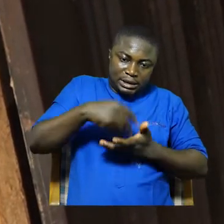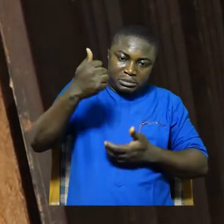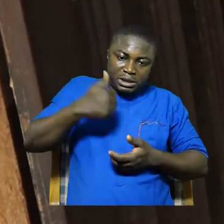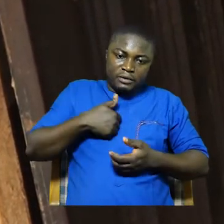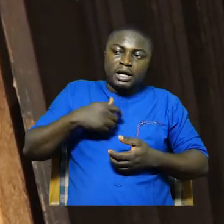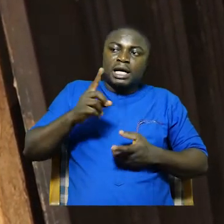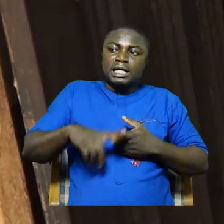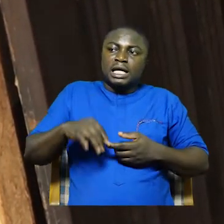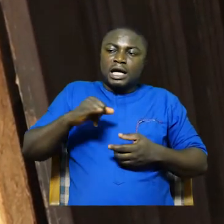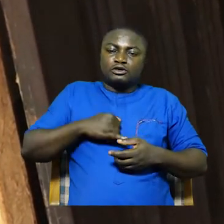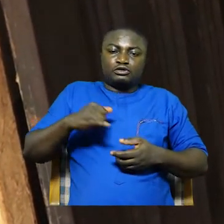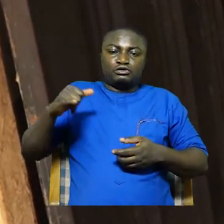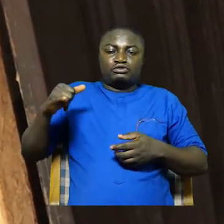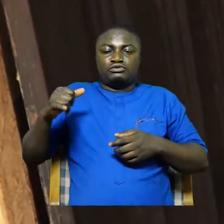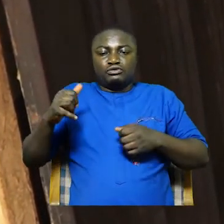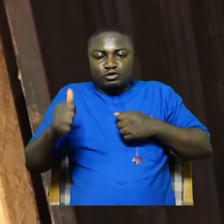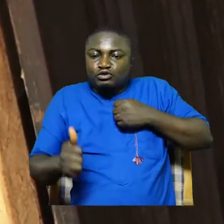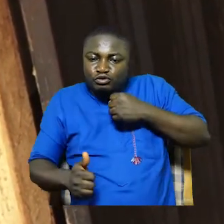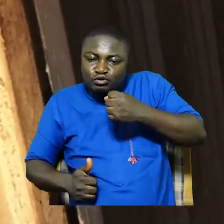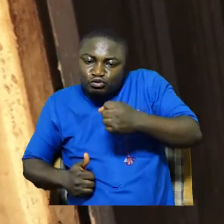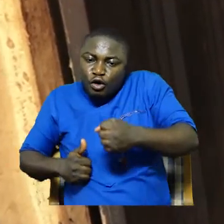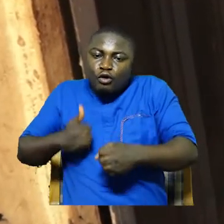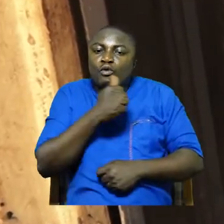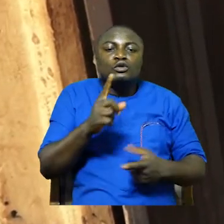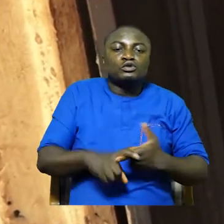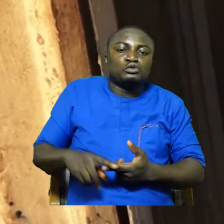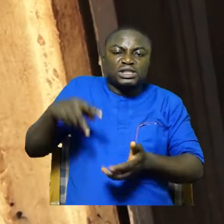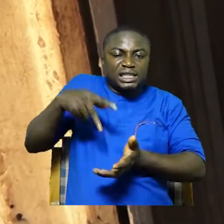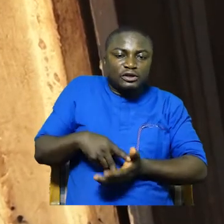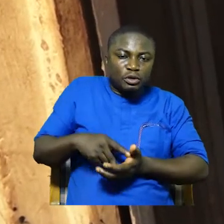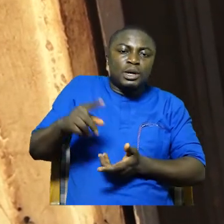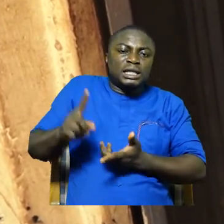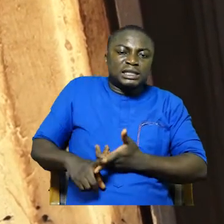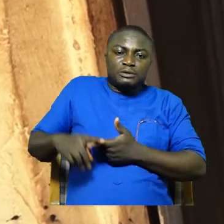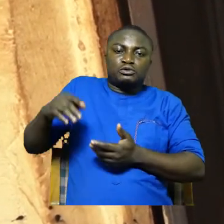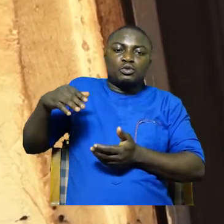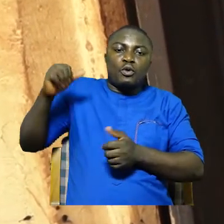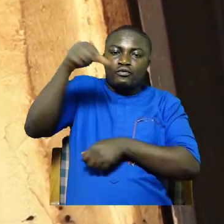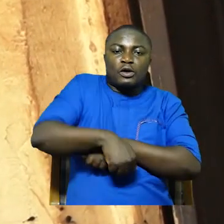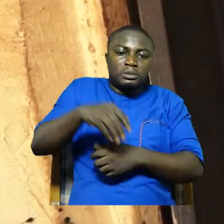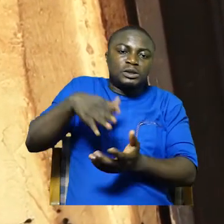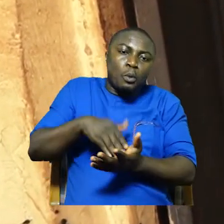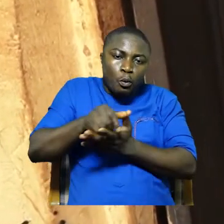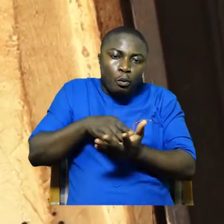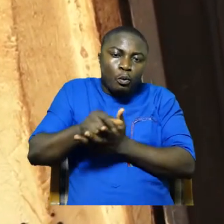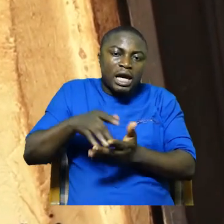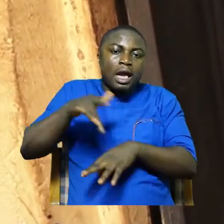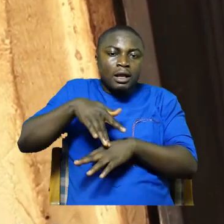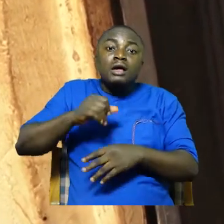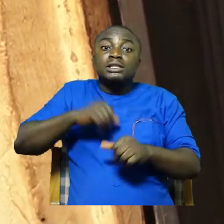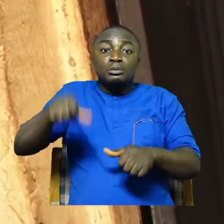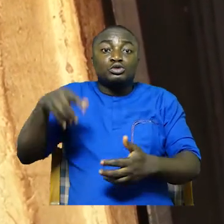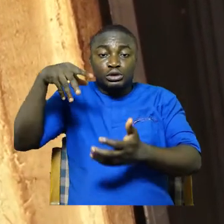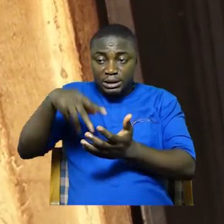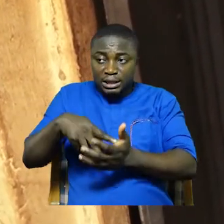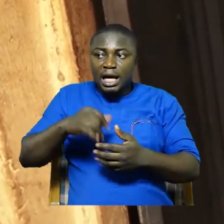feet, he has to do certain kind of maneuvering to be able to get up, because he's trying to overcome the weak limb muscles. And